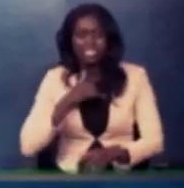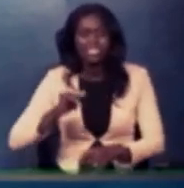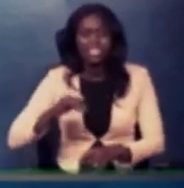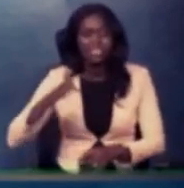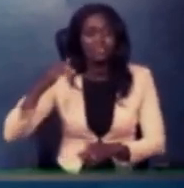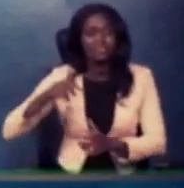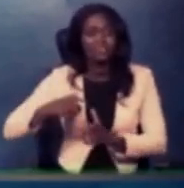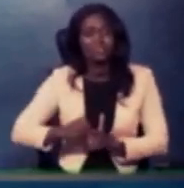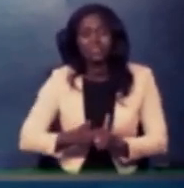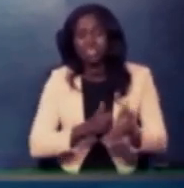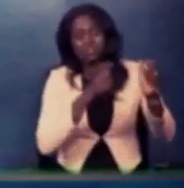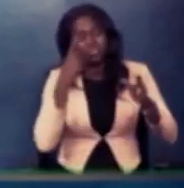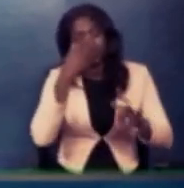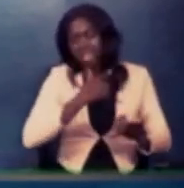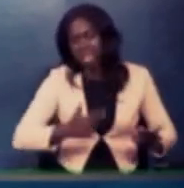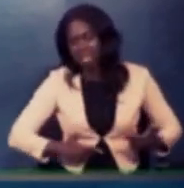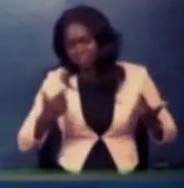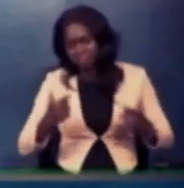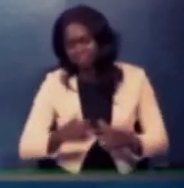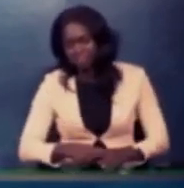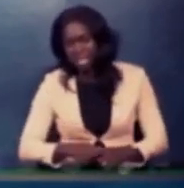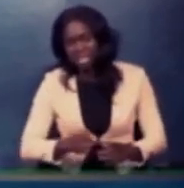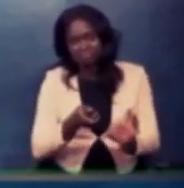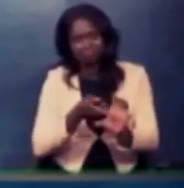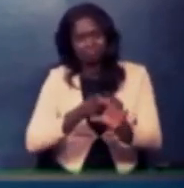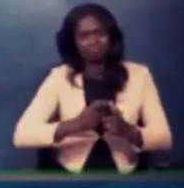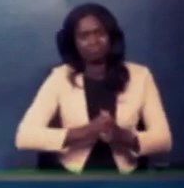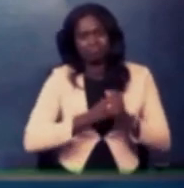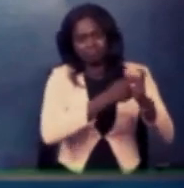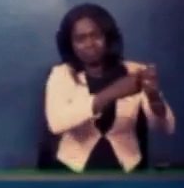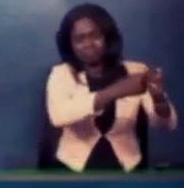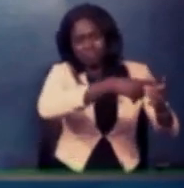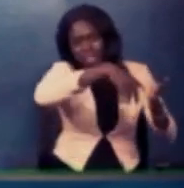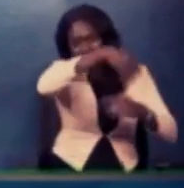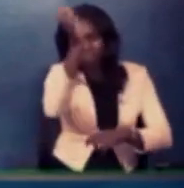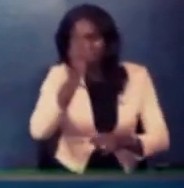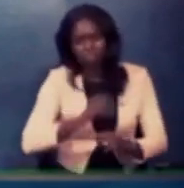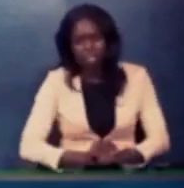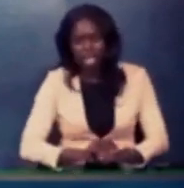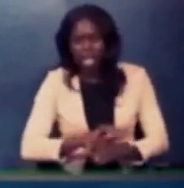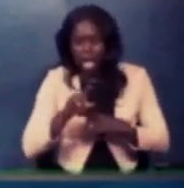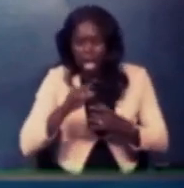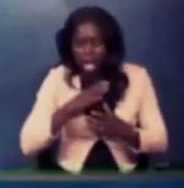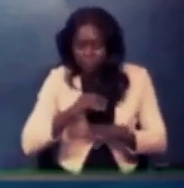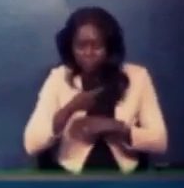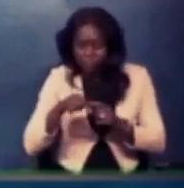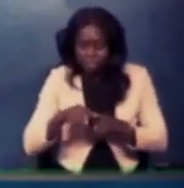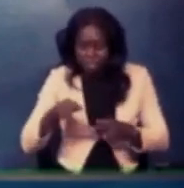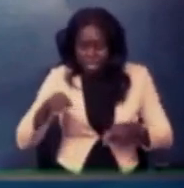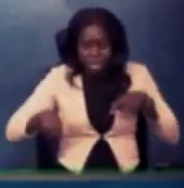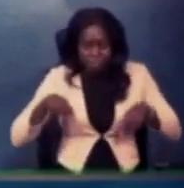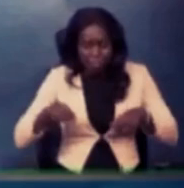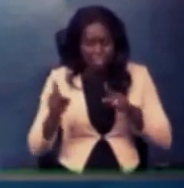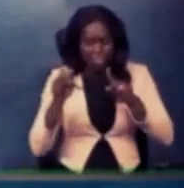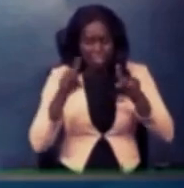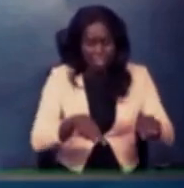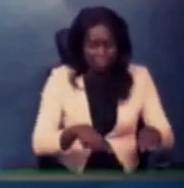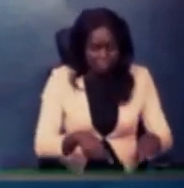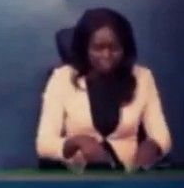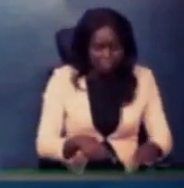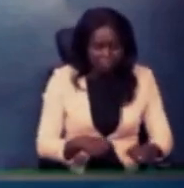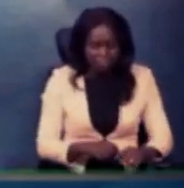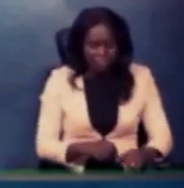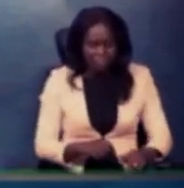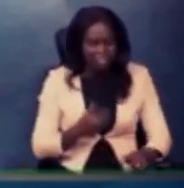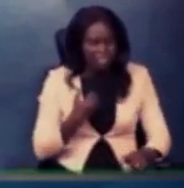for their life. Verse 8. And when the lepers came to the uttermost part of the camp, they were into one tent and did